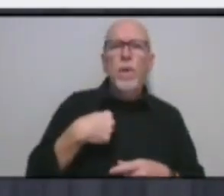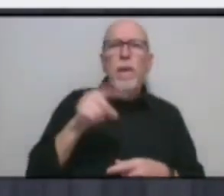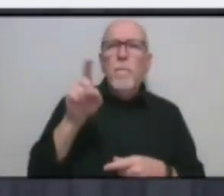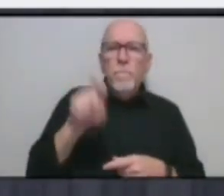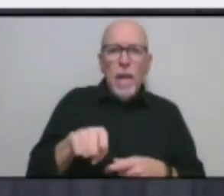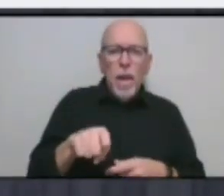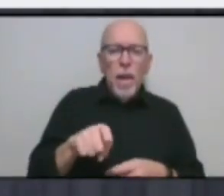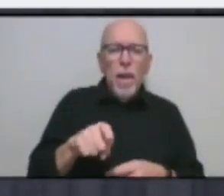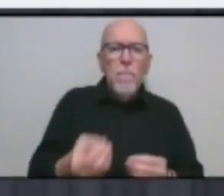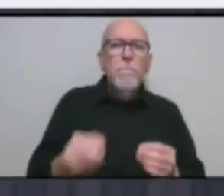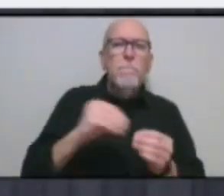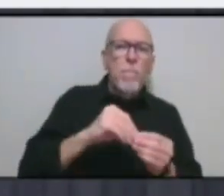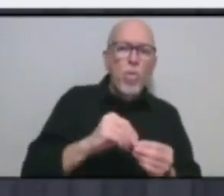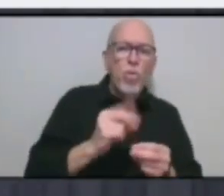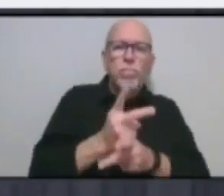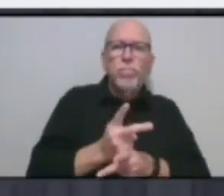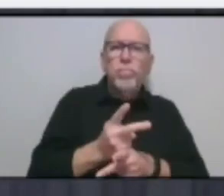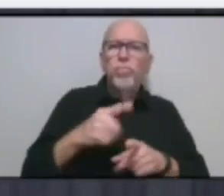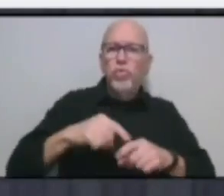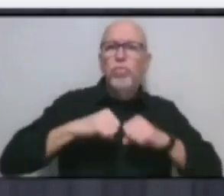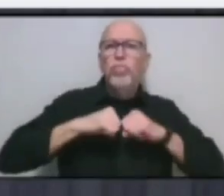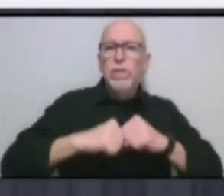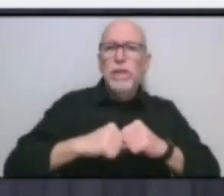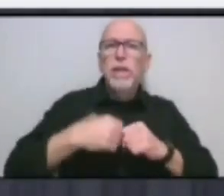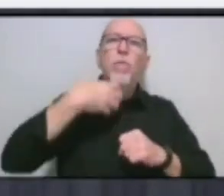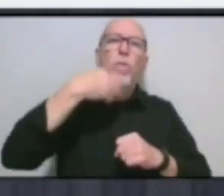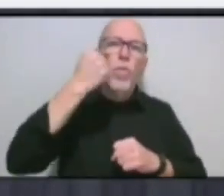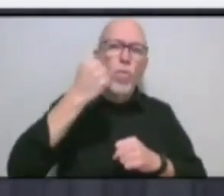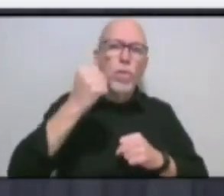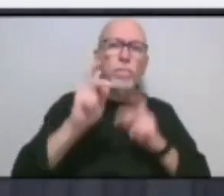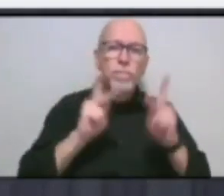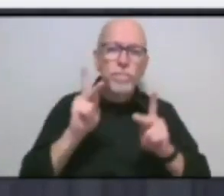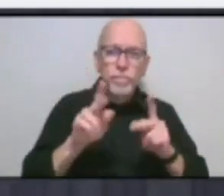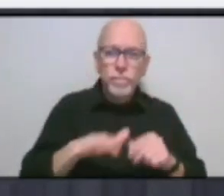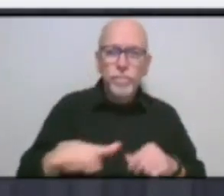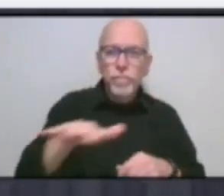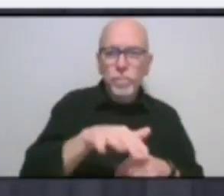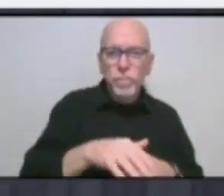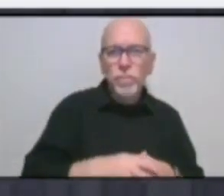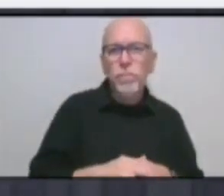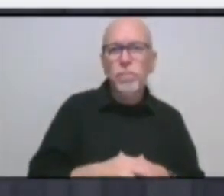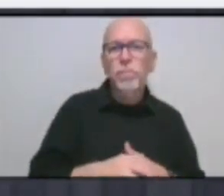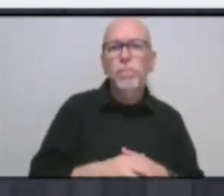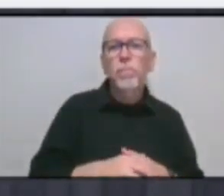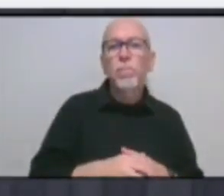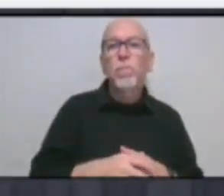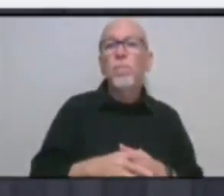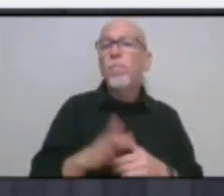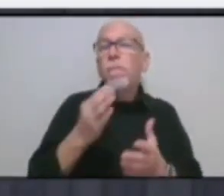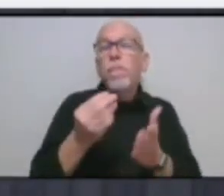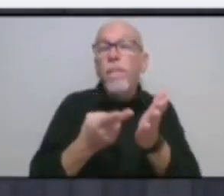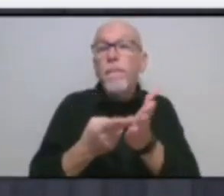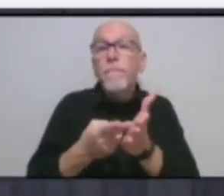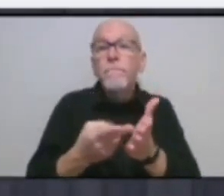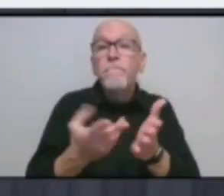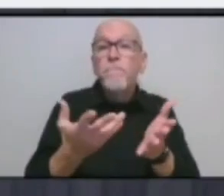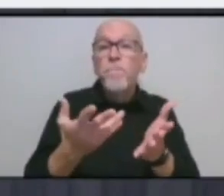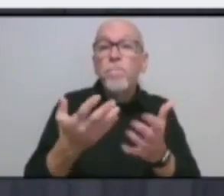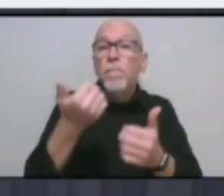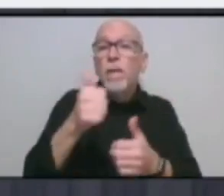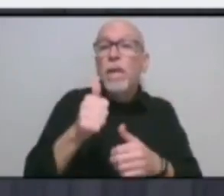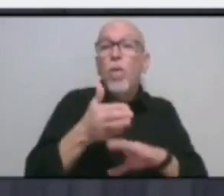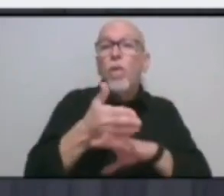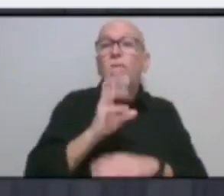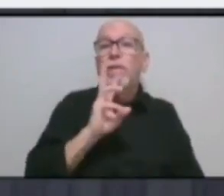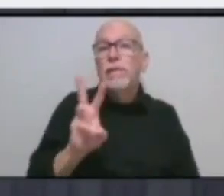extra precautions to protect our older citizens. And frankly, at over age 60, so